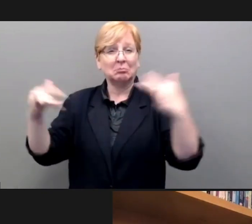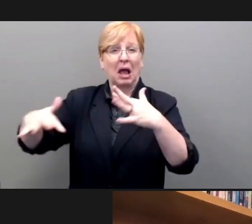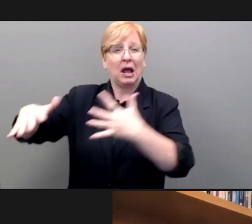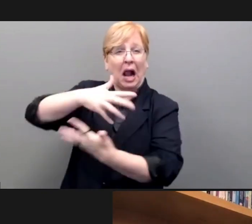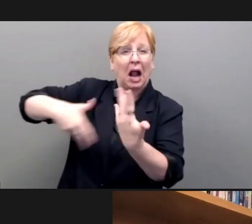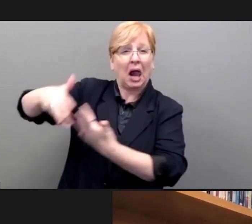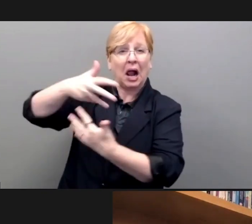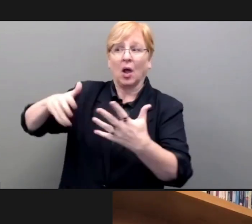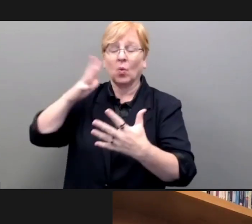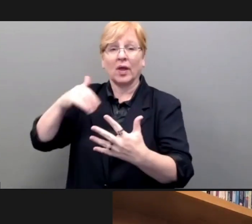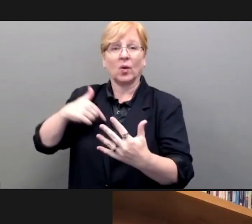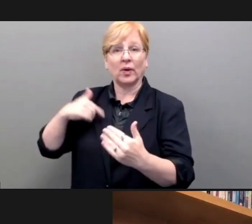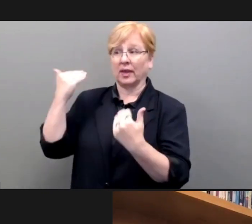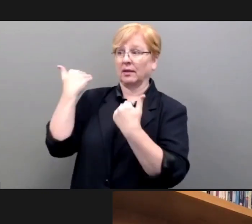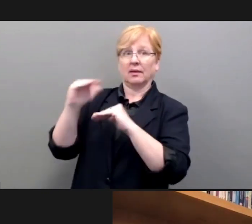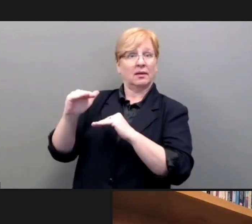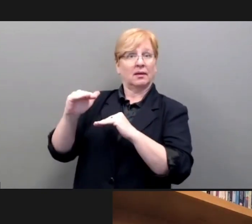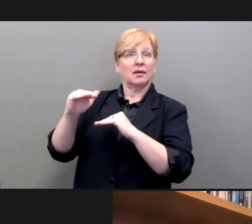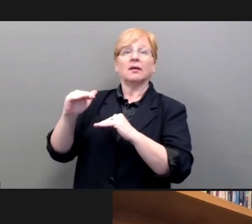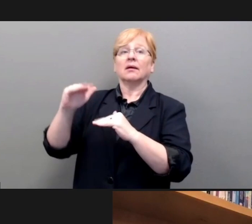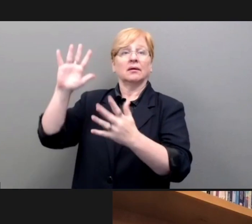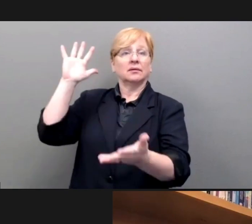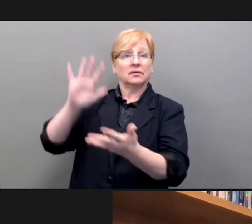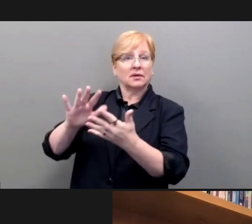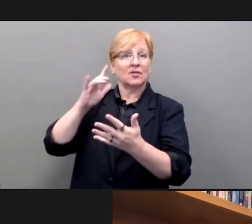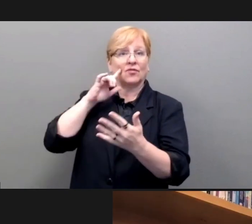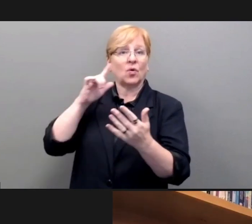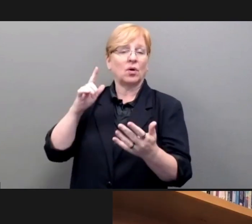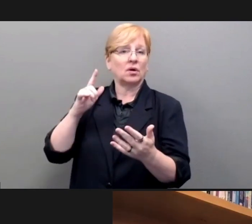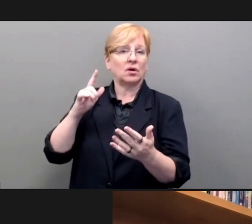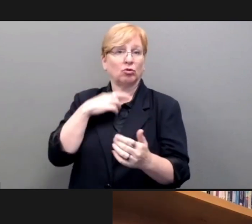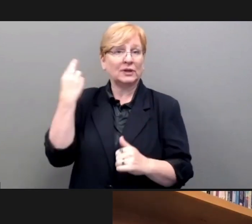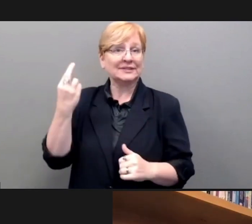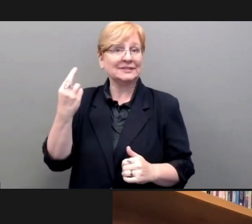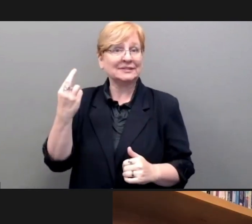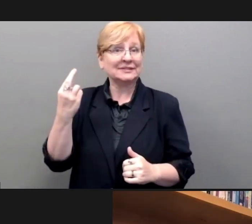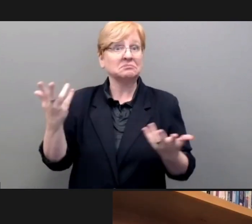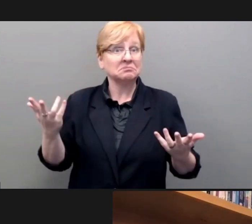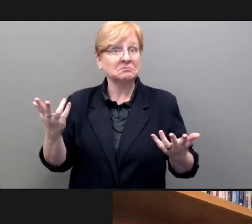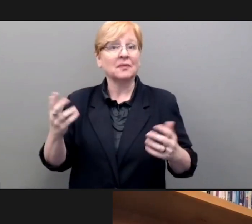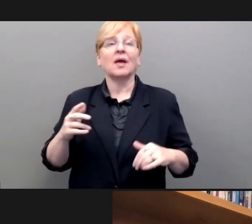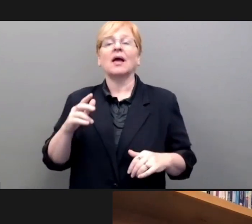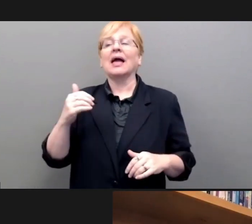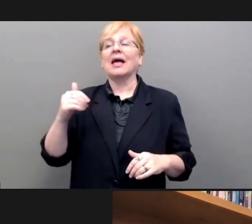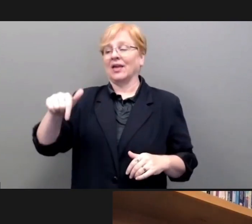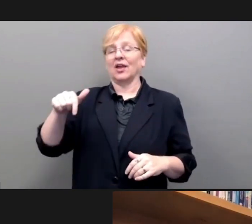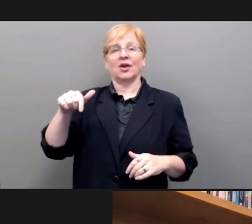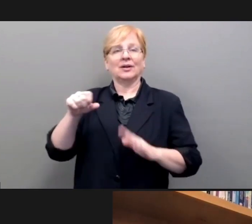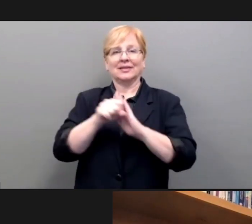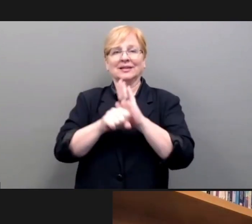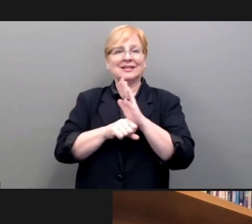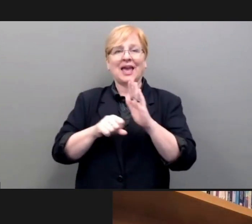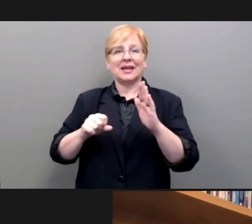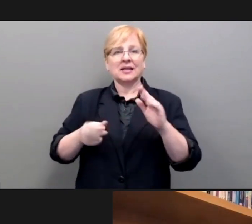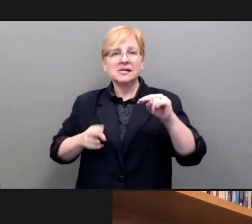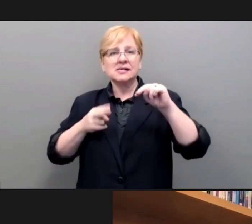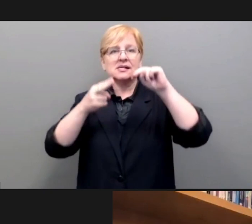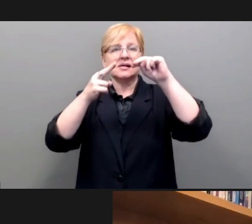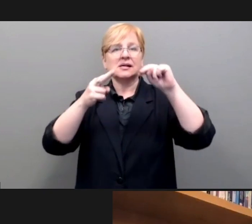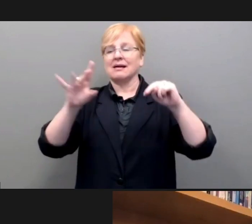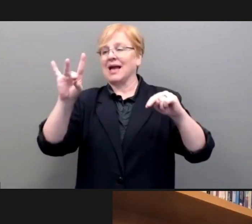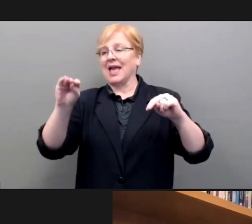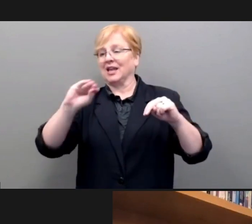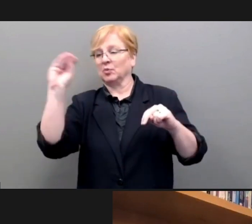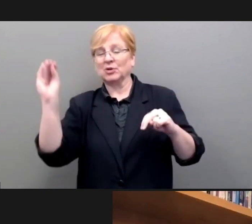risk? Again, getting more people vaccinated, you get to a state that's got 80% vaccination, you get to state activities that are